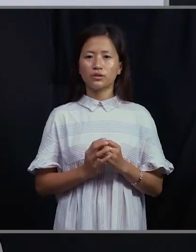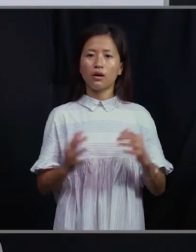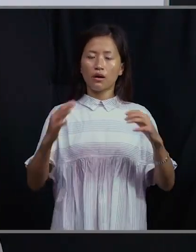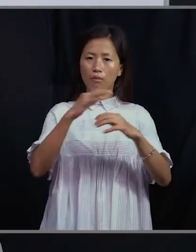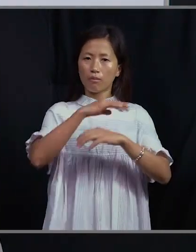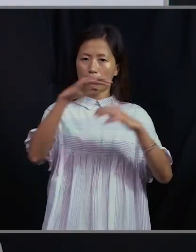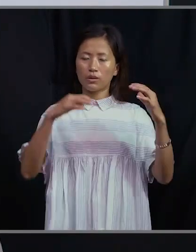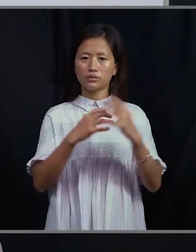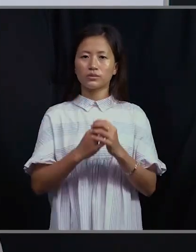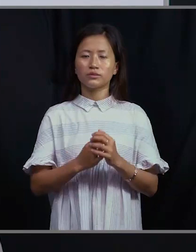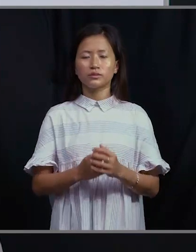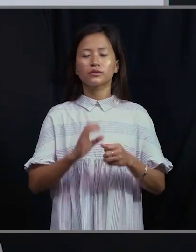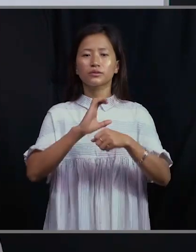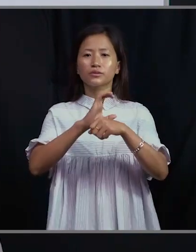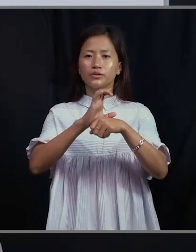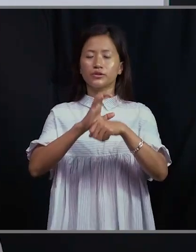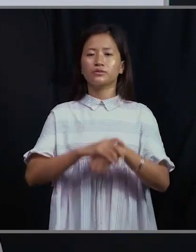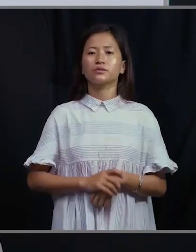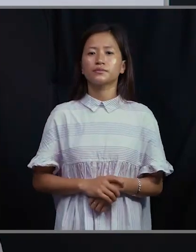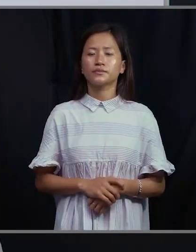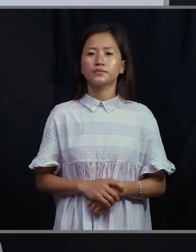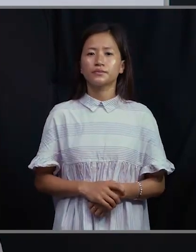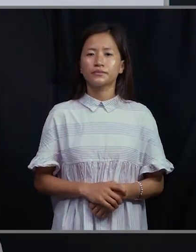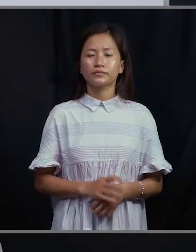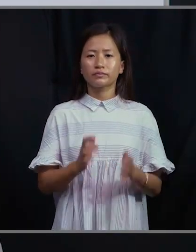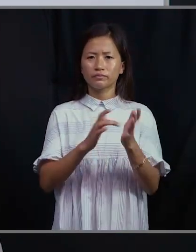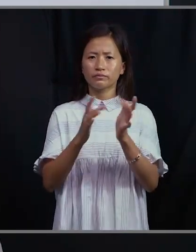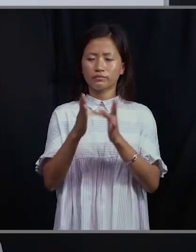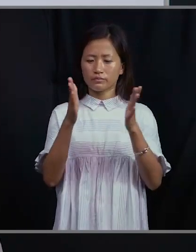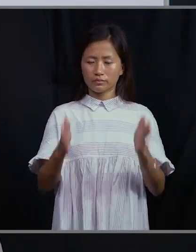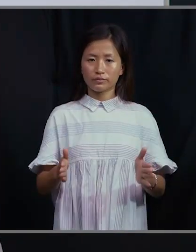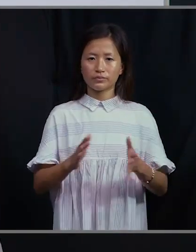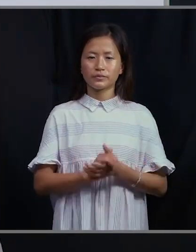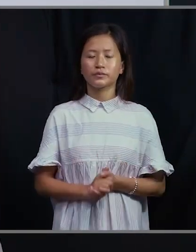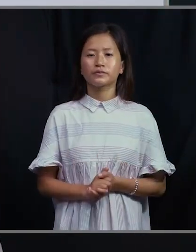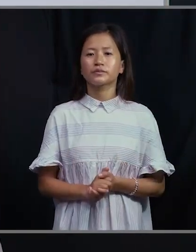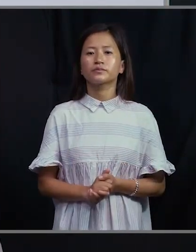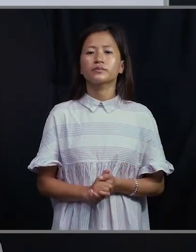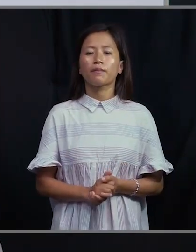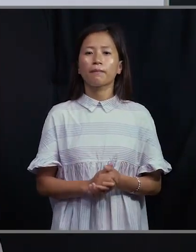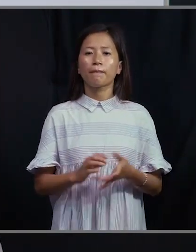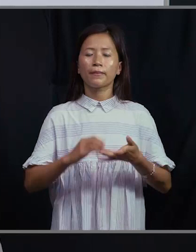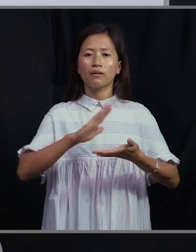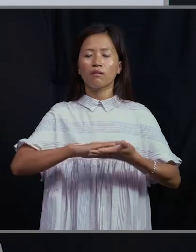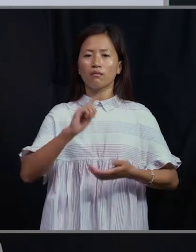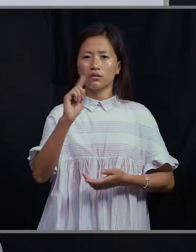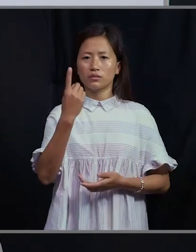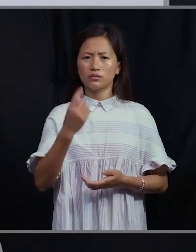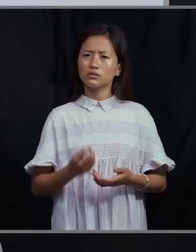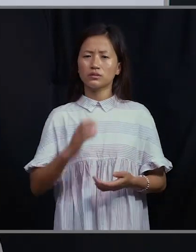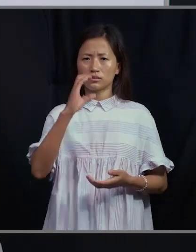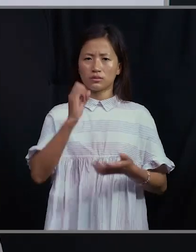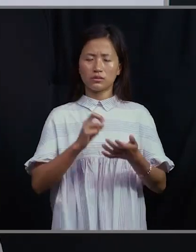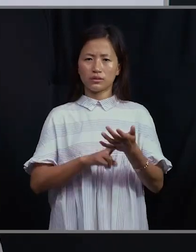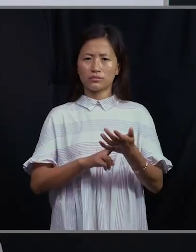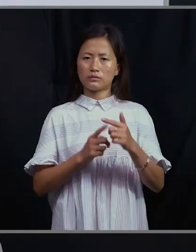Okay, marriage among the Christians. Even among the Christians, okay, marriage is not only a contract,